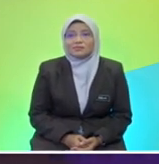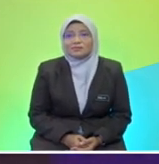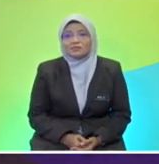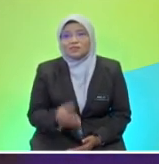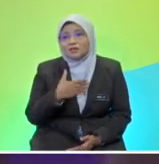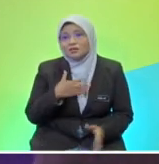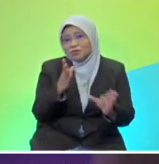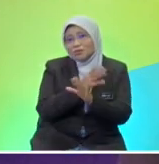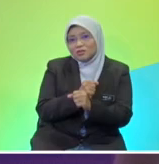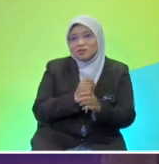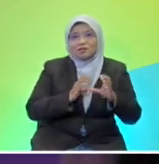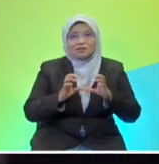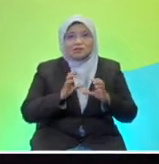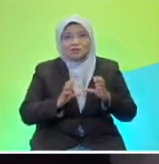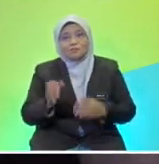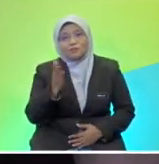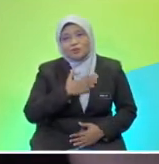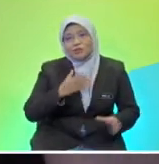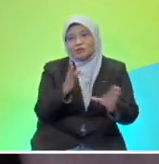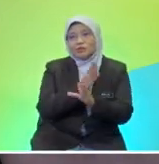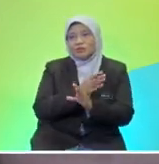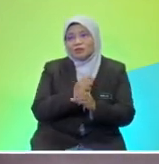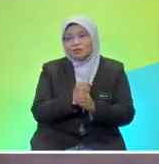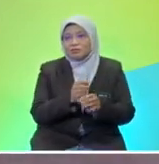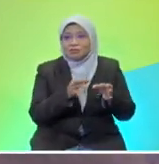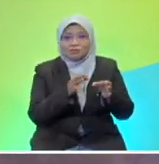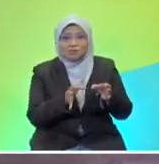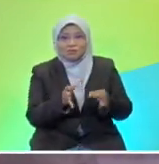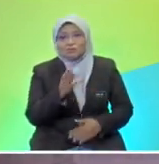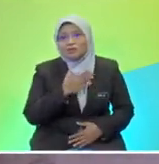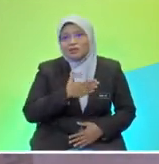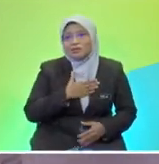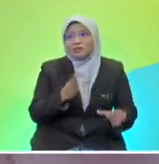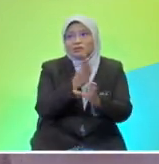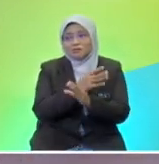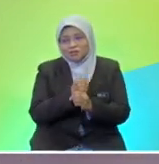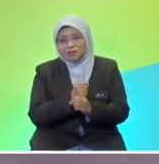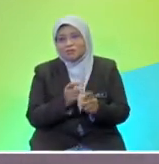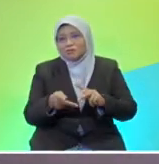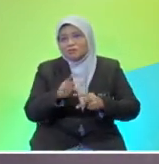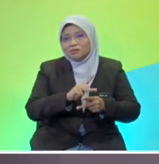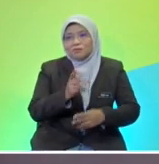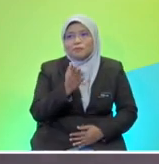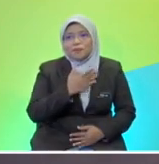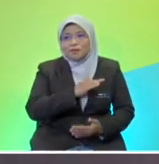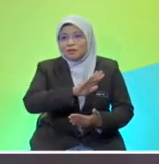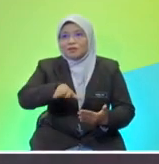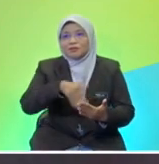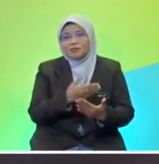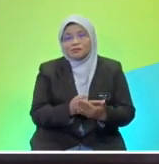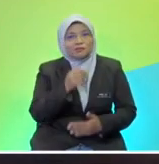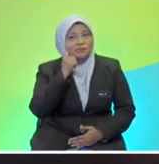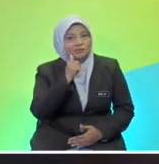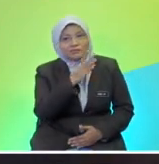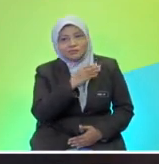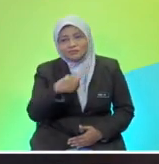I've got a car, I've got marbles, I've got blocks, I've got a yo-yo. All the girls and